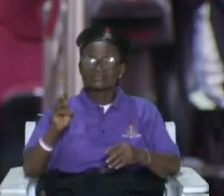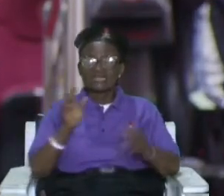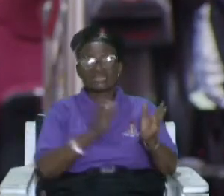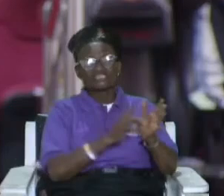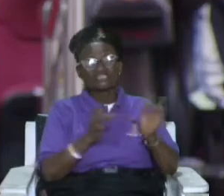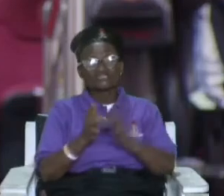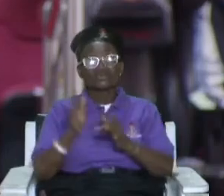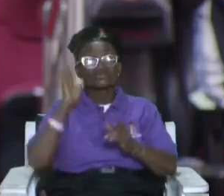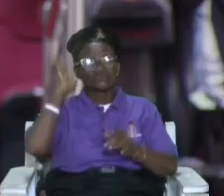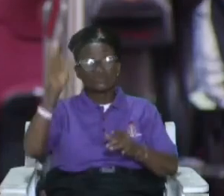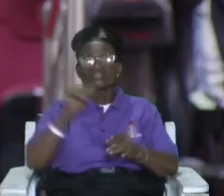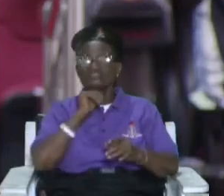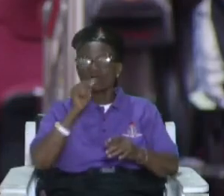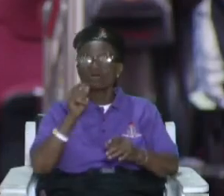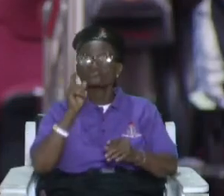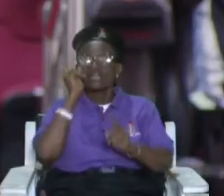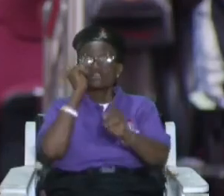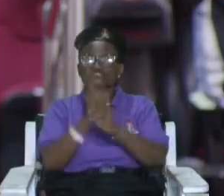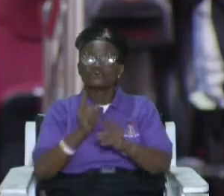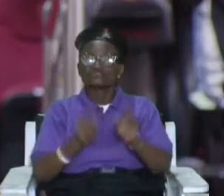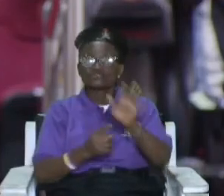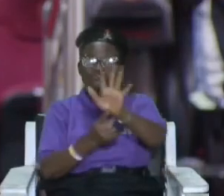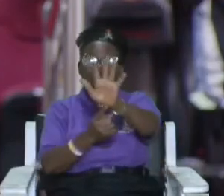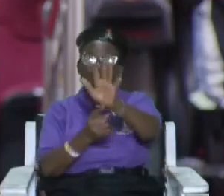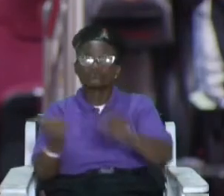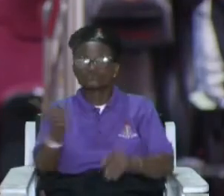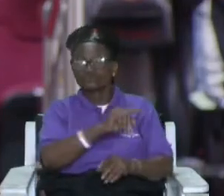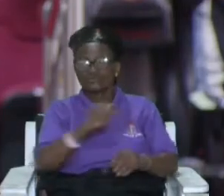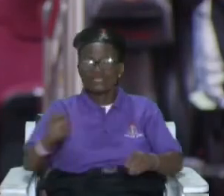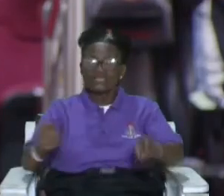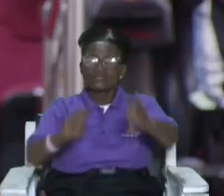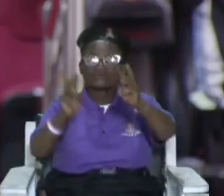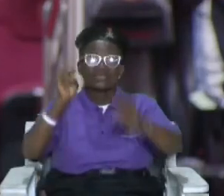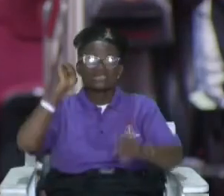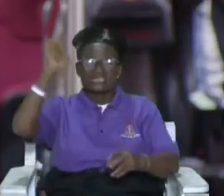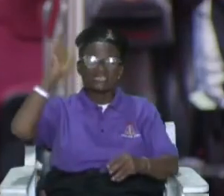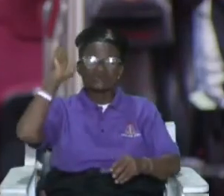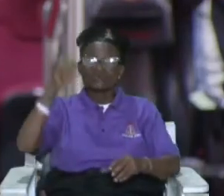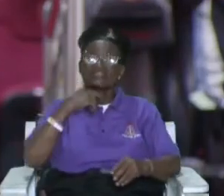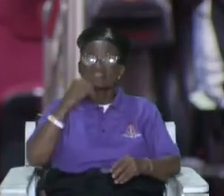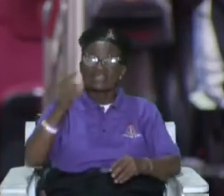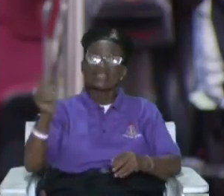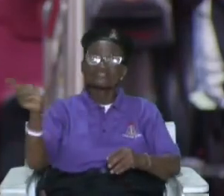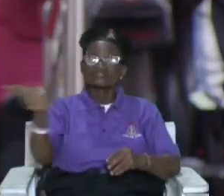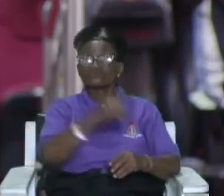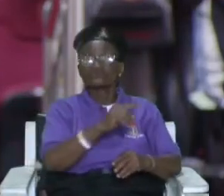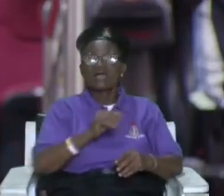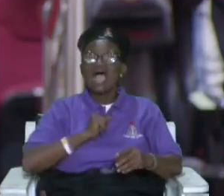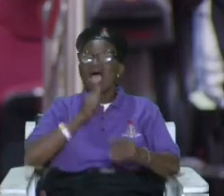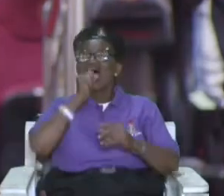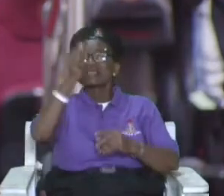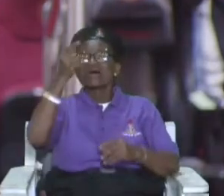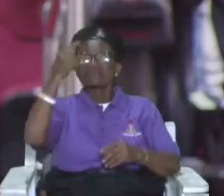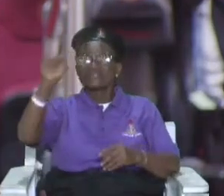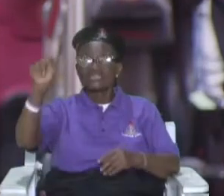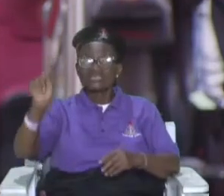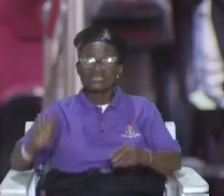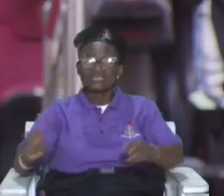Jesus will not just show you a way, he will tell you, I am the way.